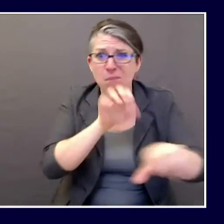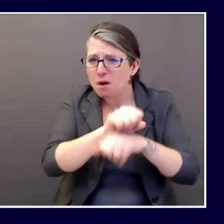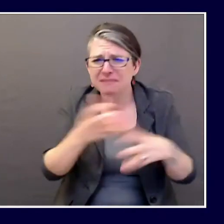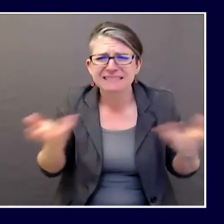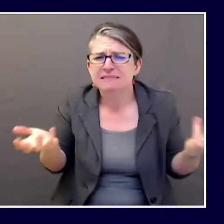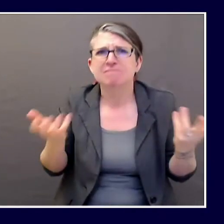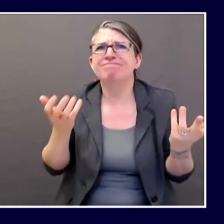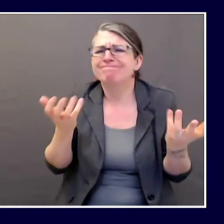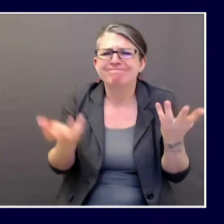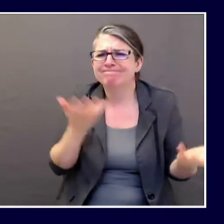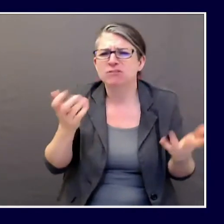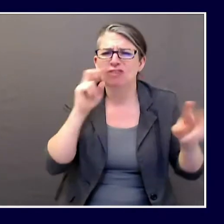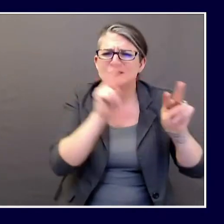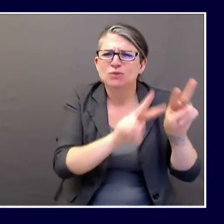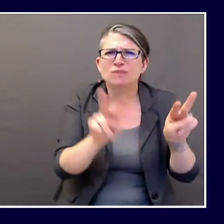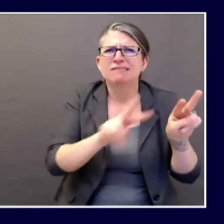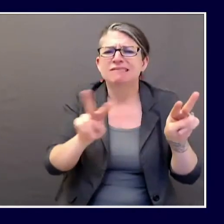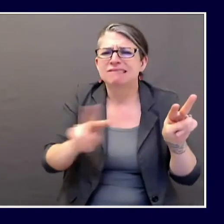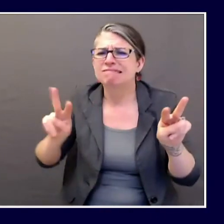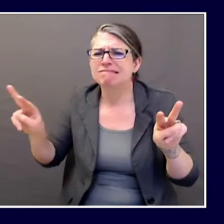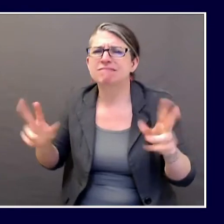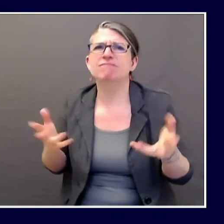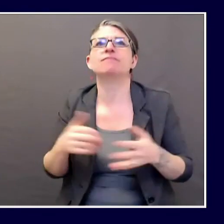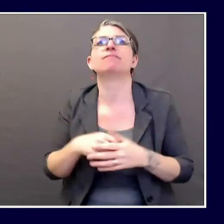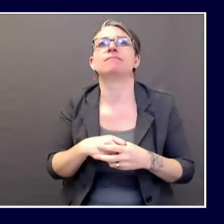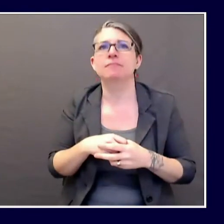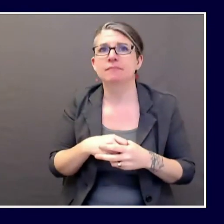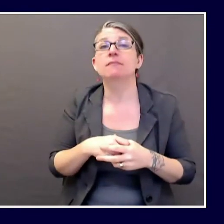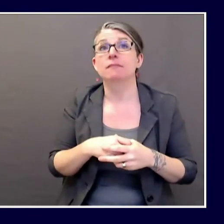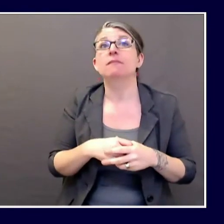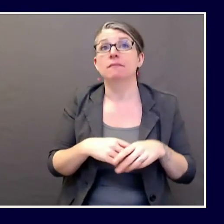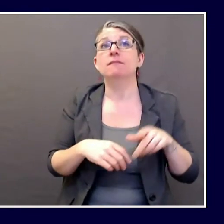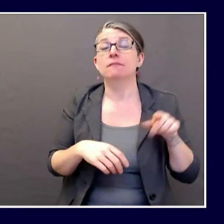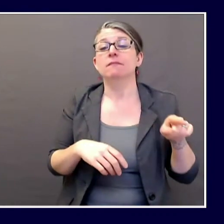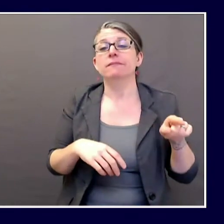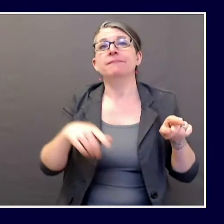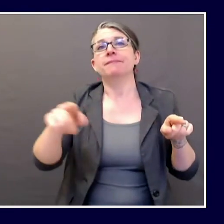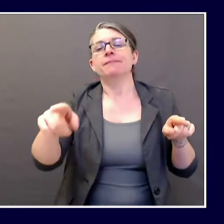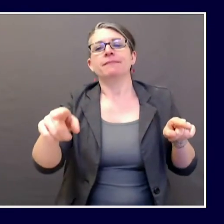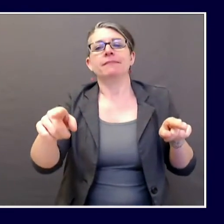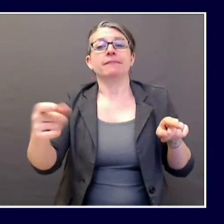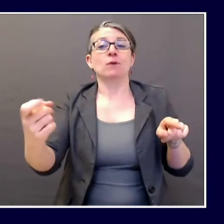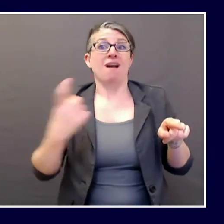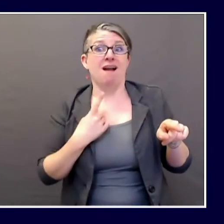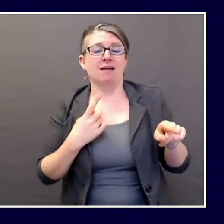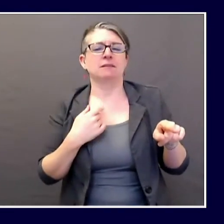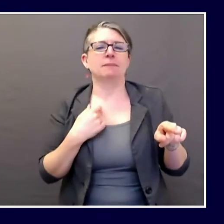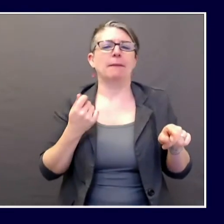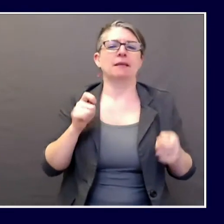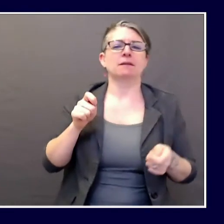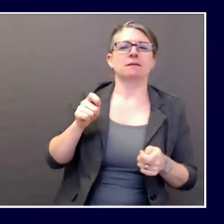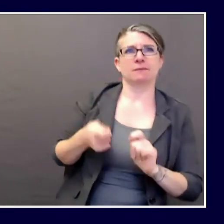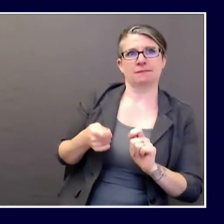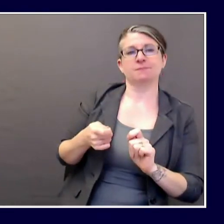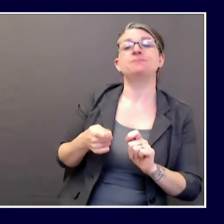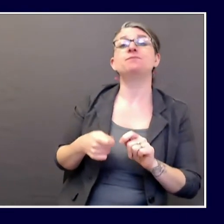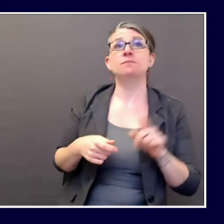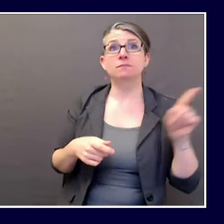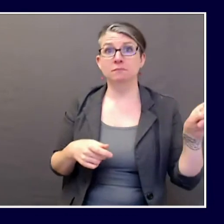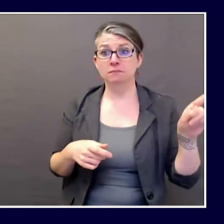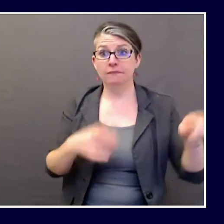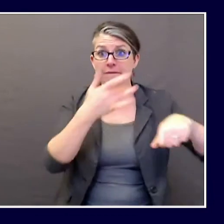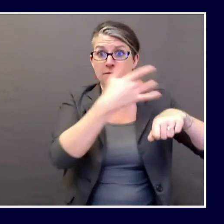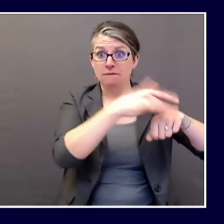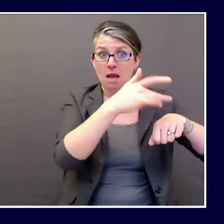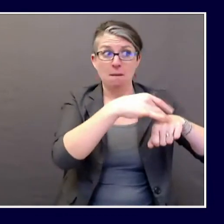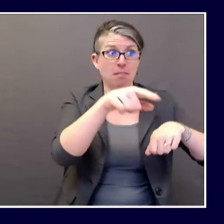access points real and viable? Do the hours work for people? Do they know how to actually, access the access points, things of that